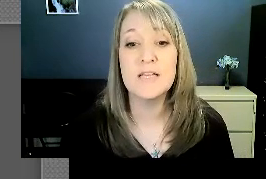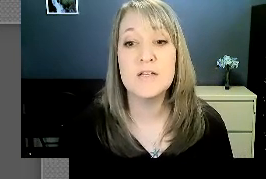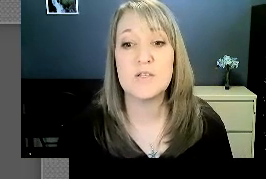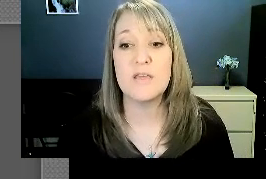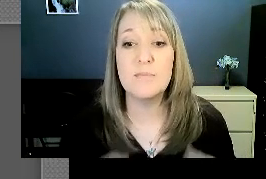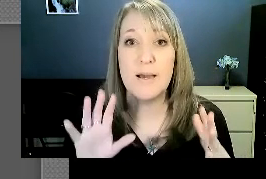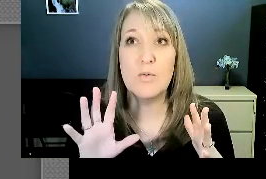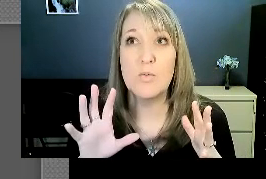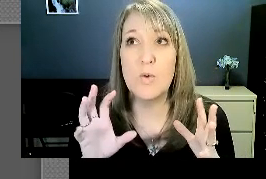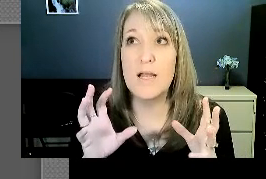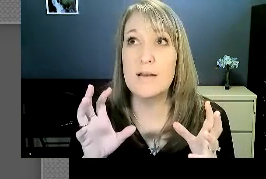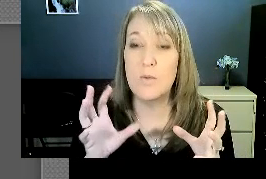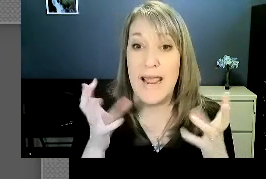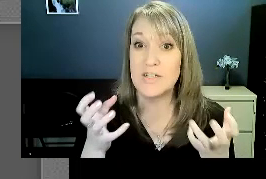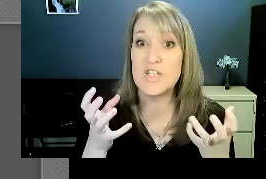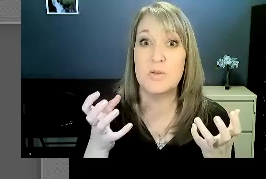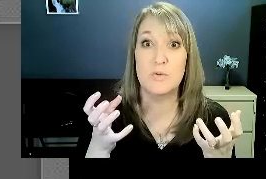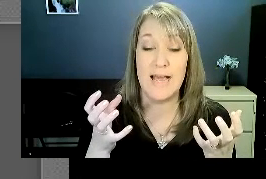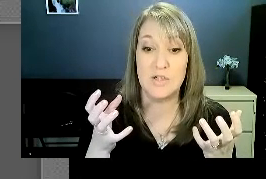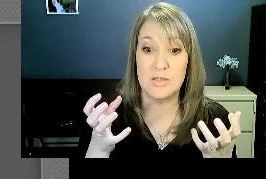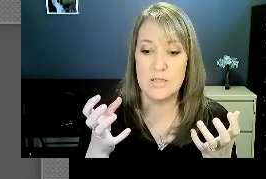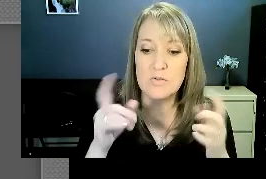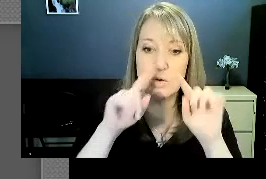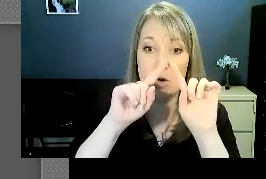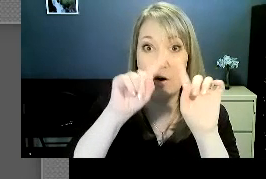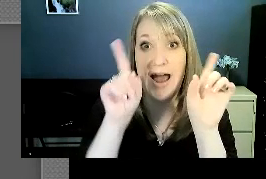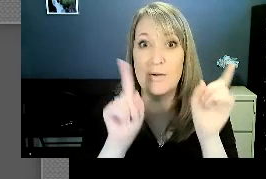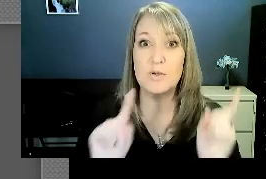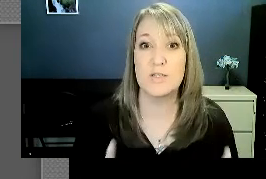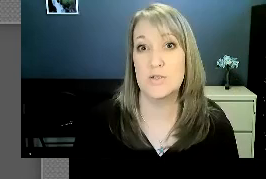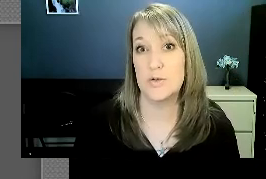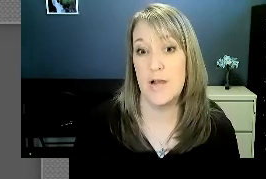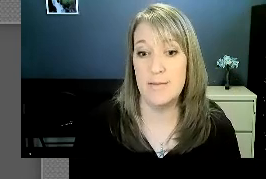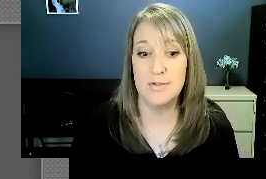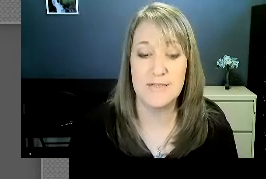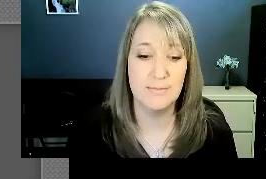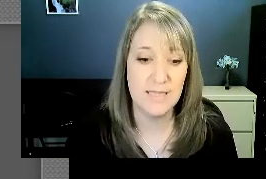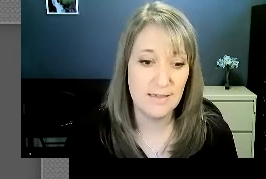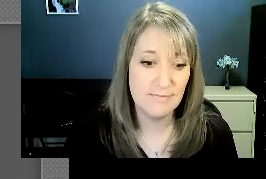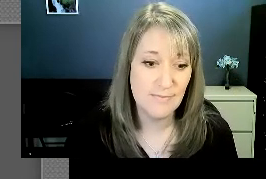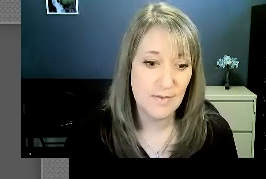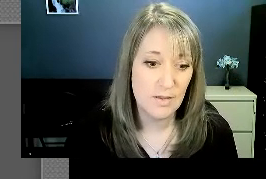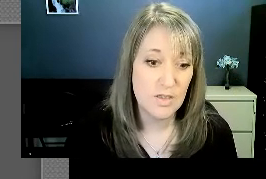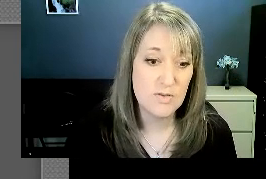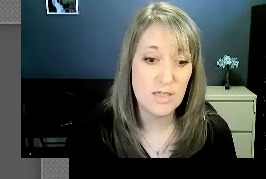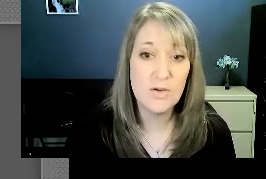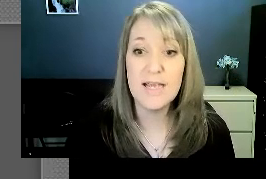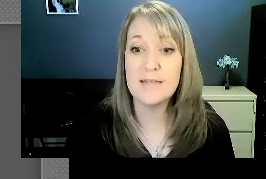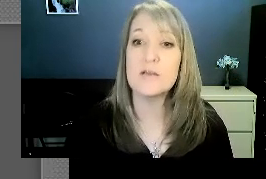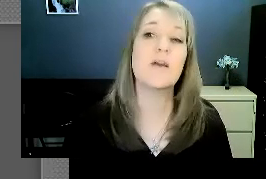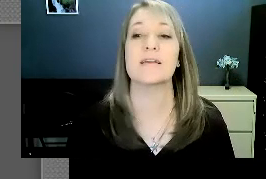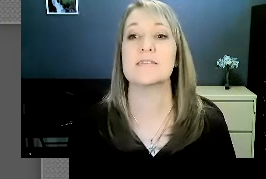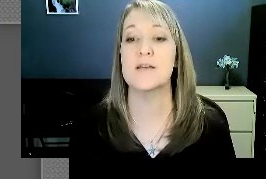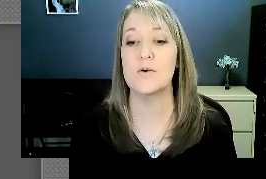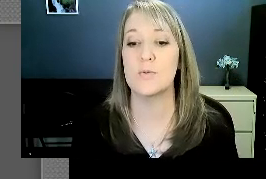Okay. So think about what hand shape you would actually use or how you could describe something using your